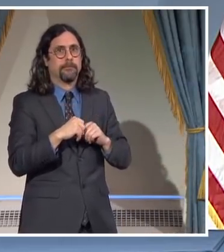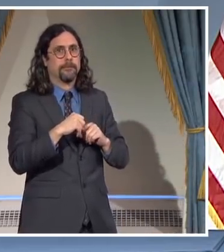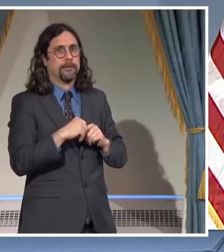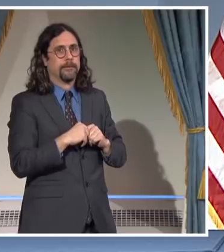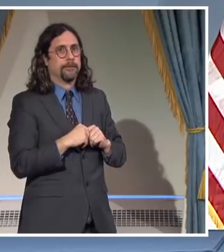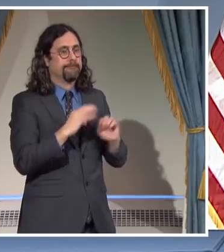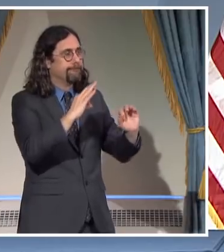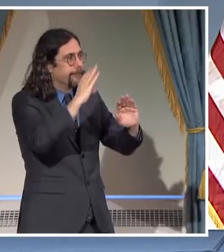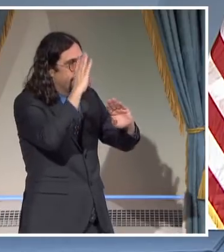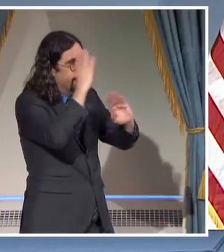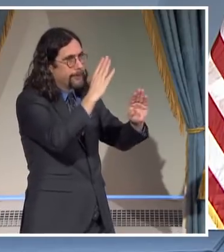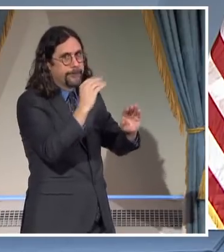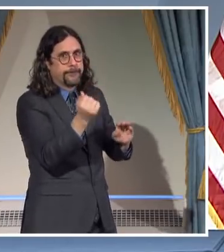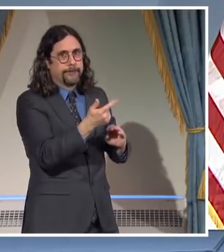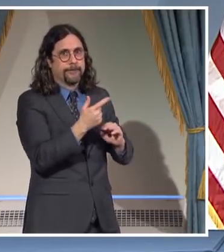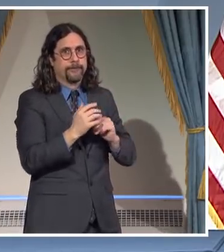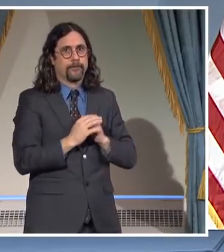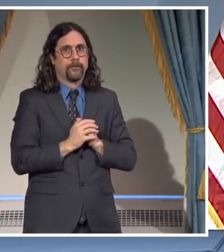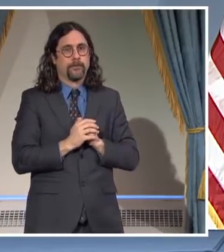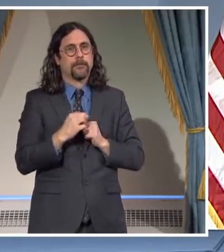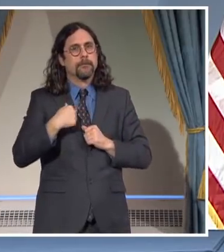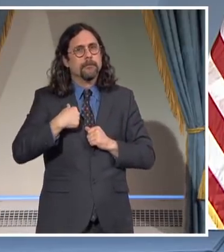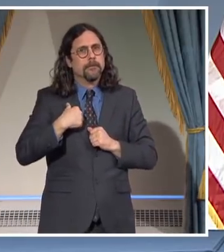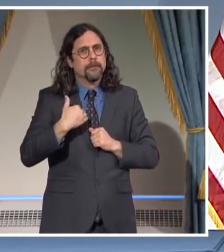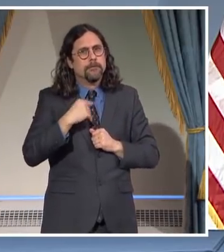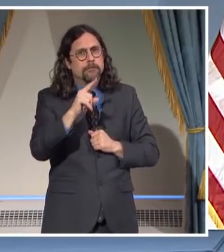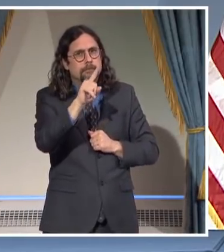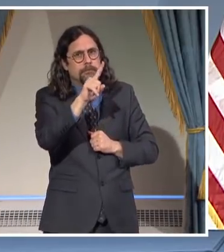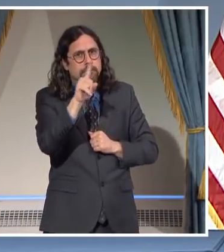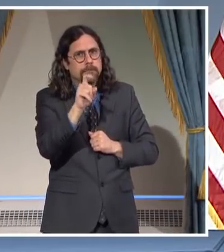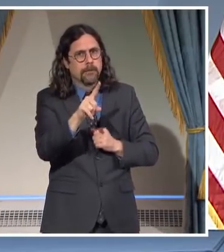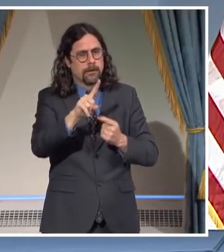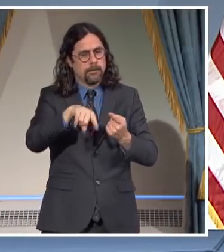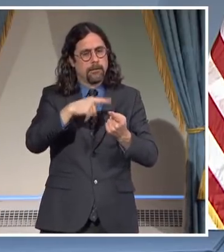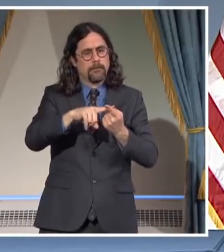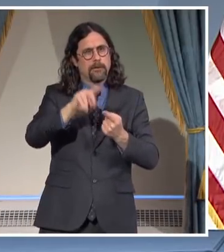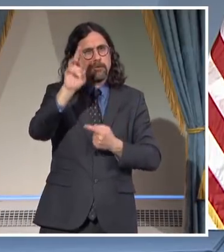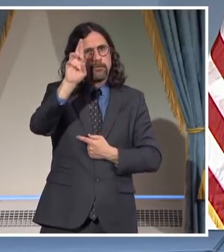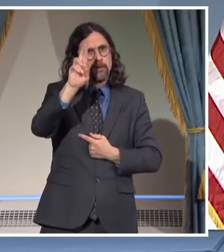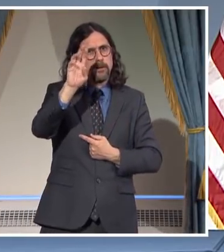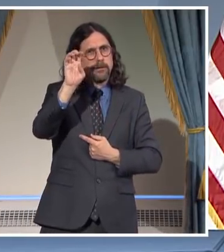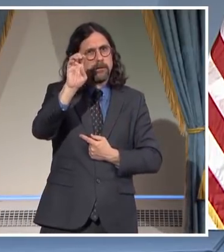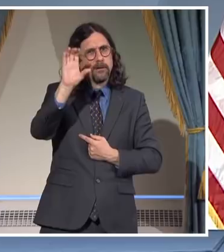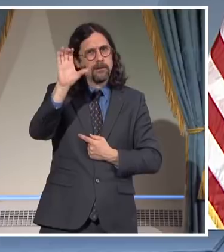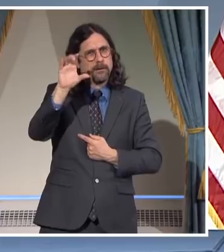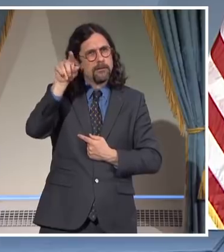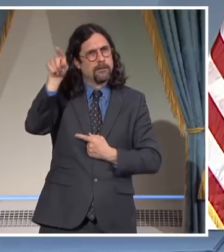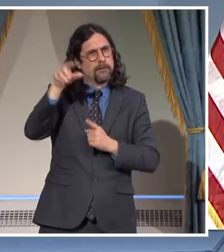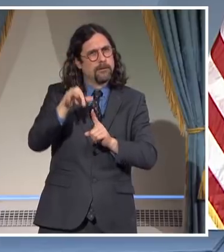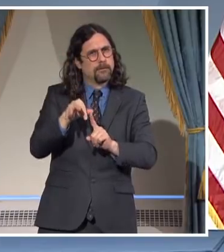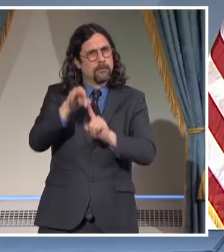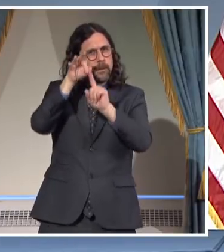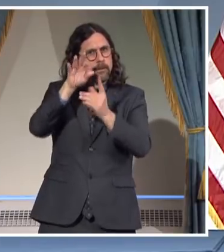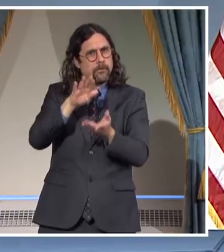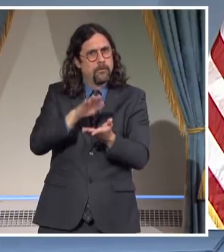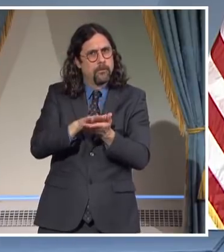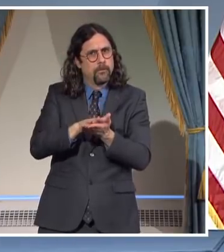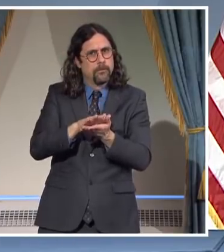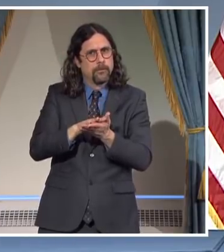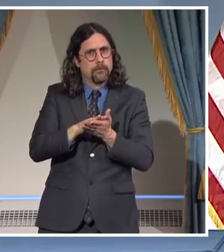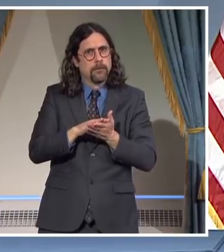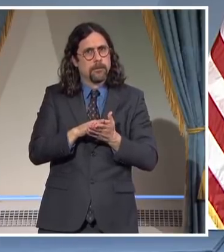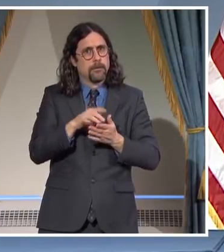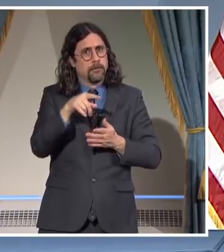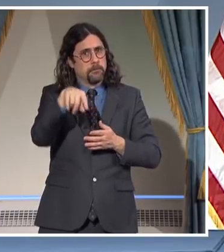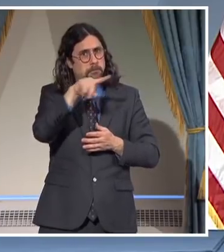I have a question just about the regional enrichment centers. Yes. Do you know what the total capacity is of the